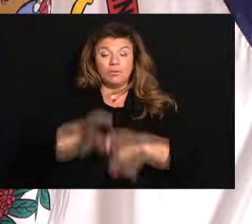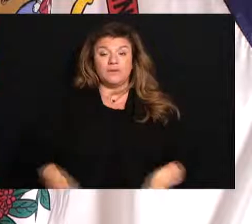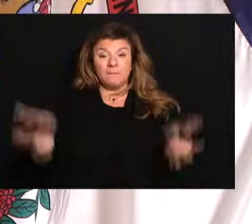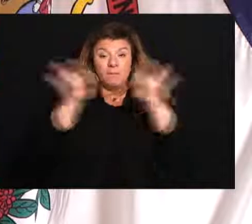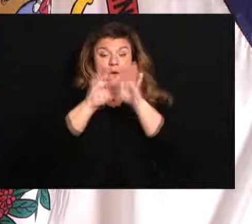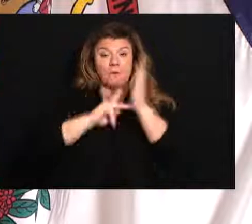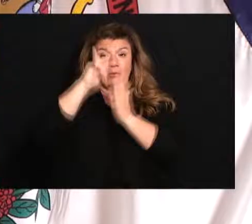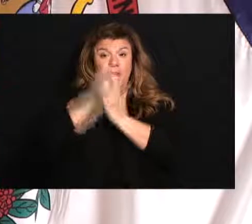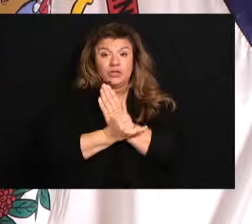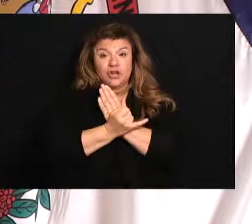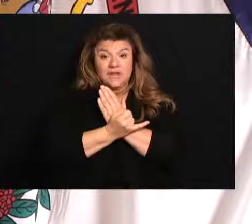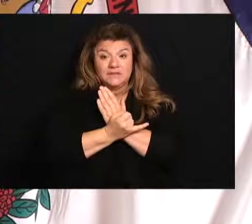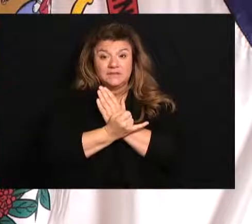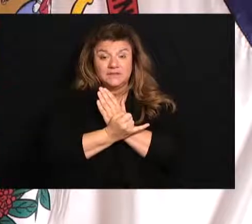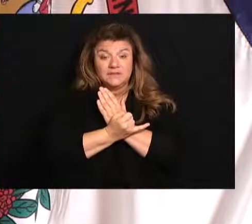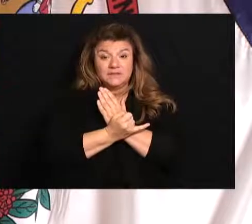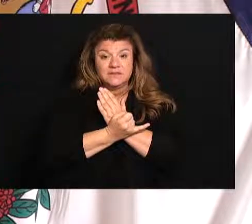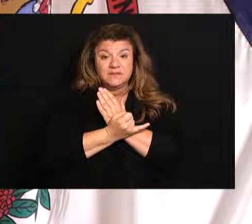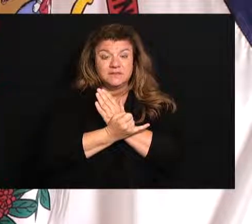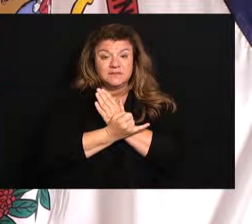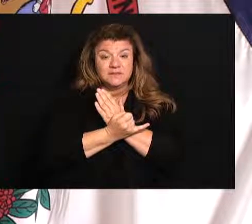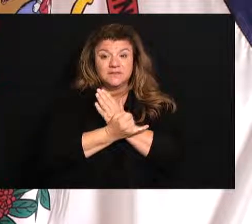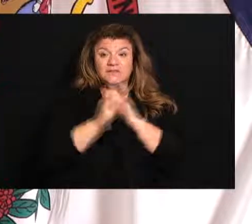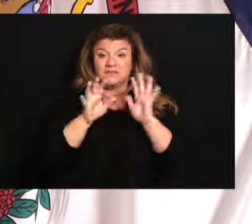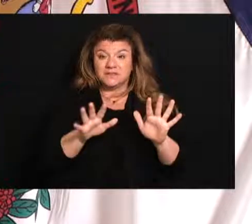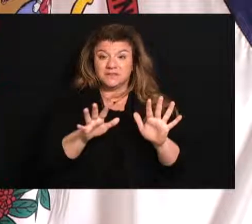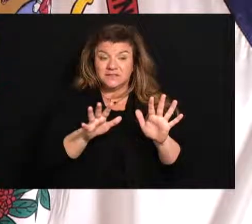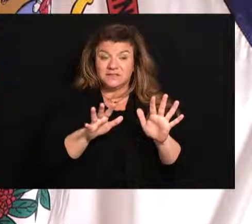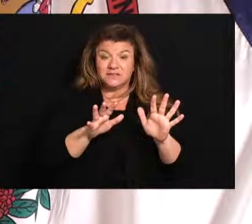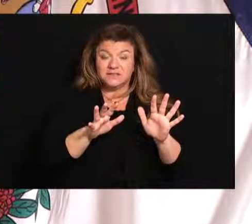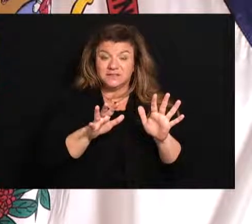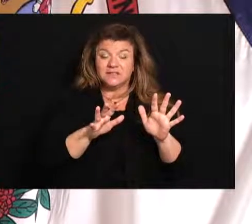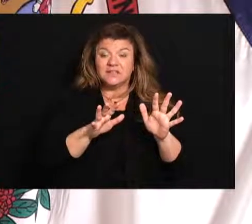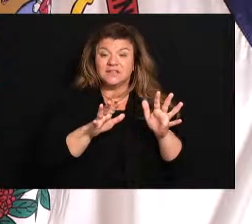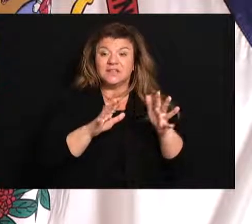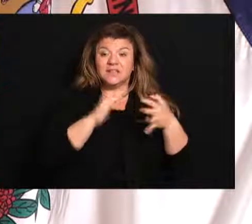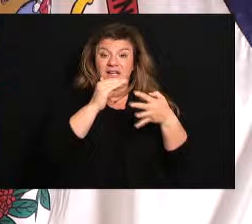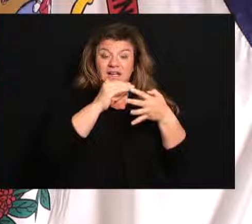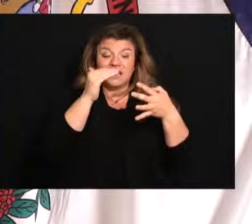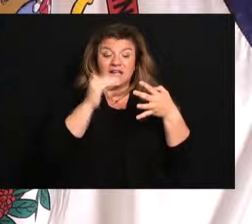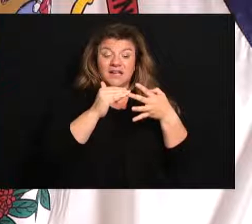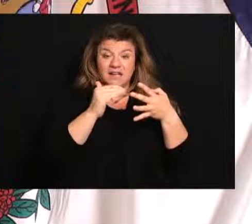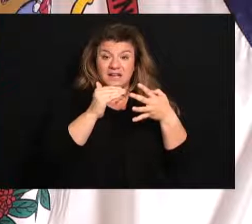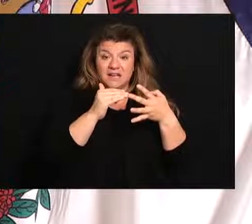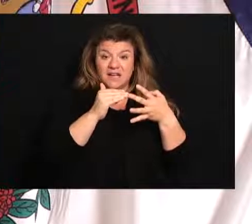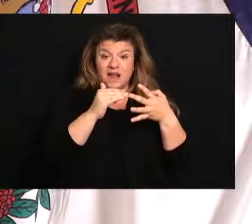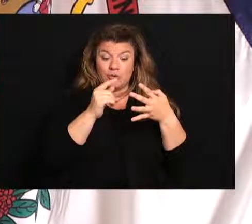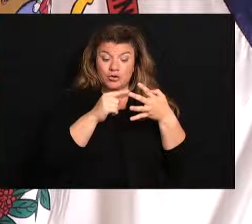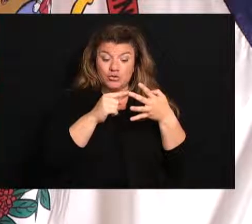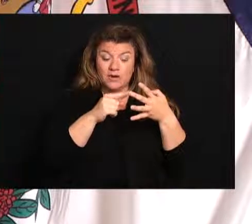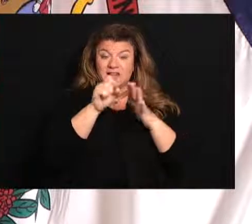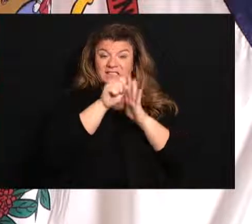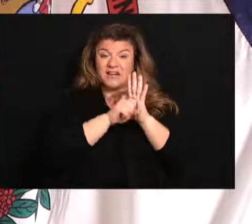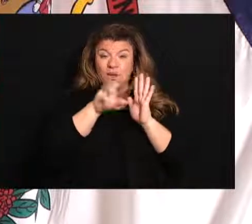West Virginia is Quarter H. But the number two most important project in my eyes in the state of West Virginia is finish